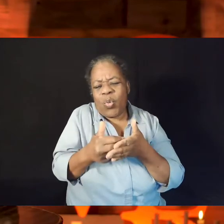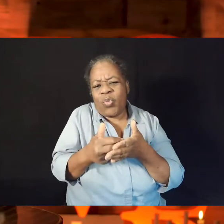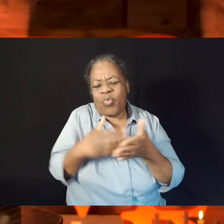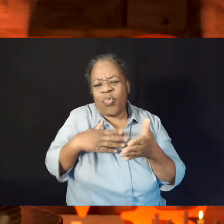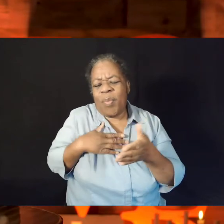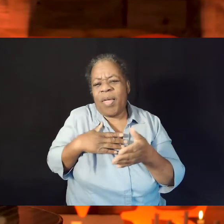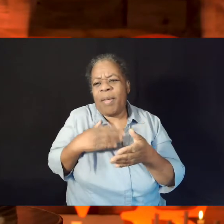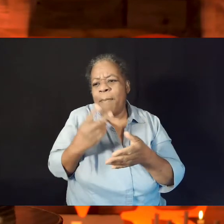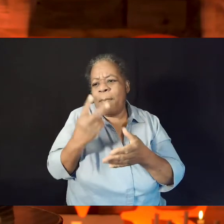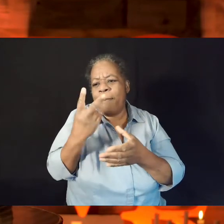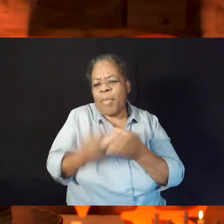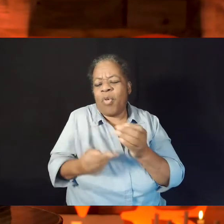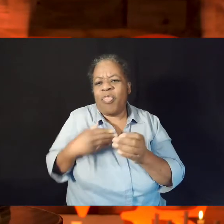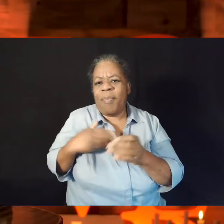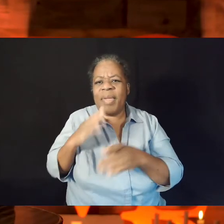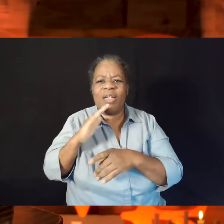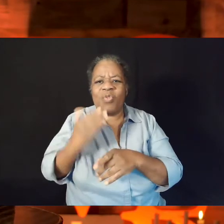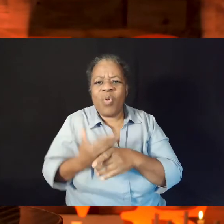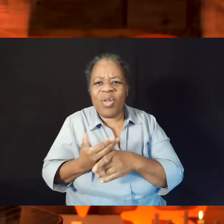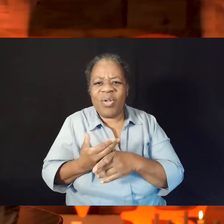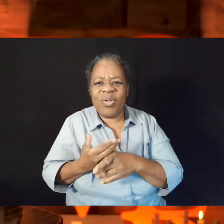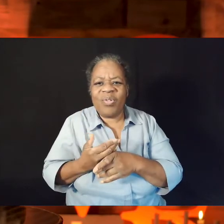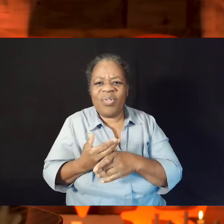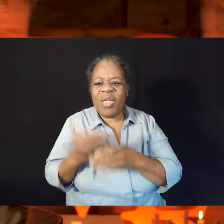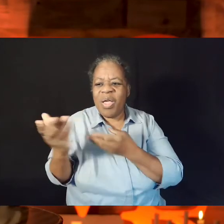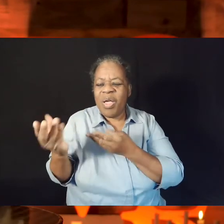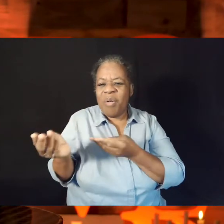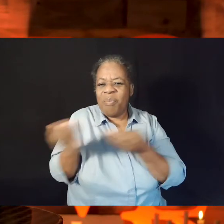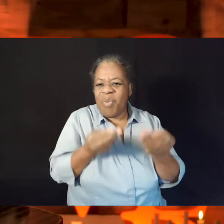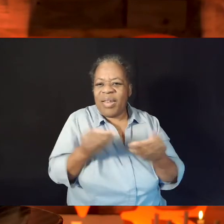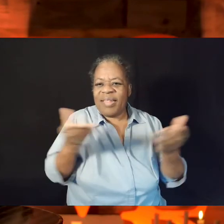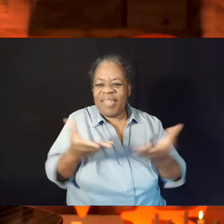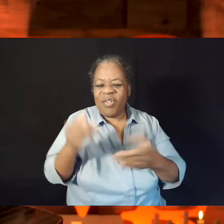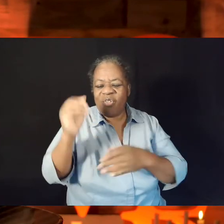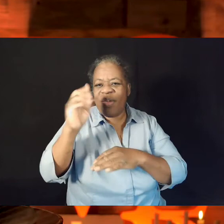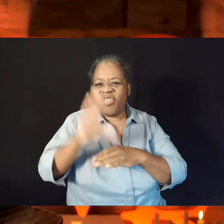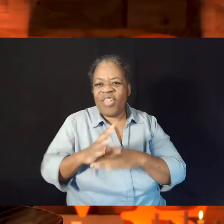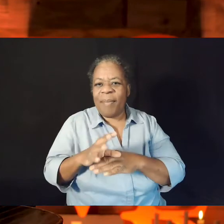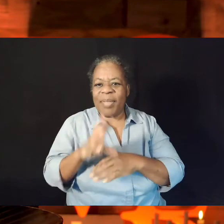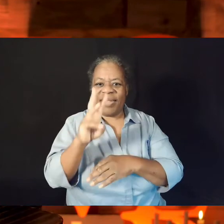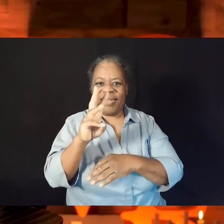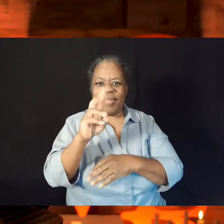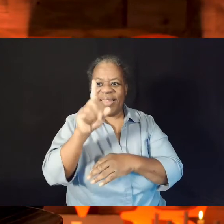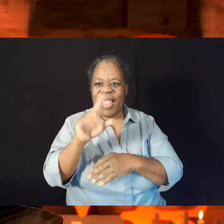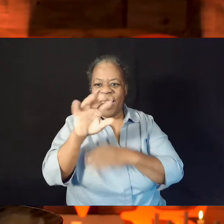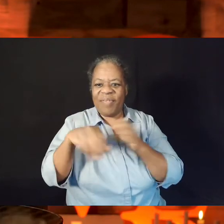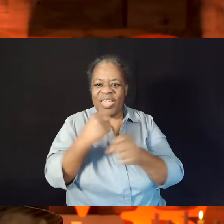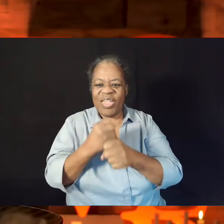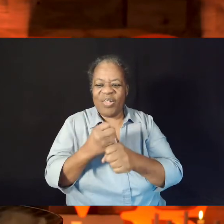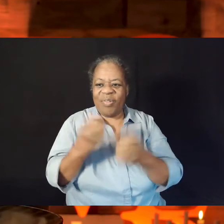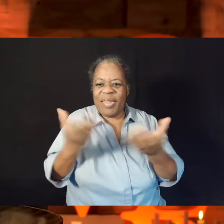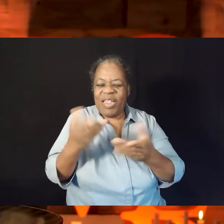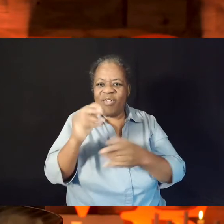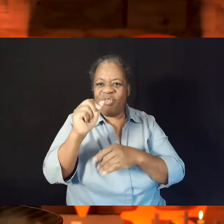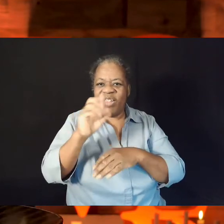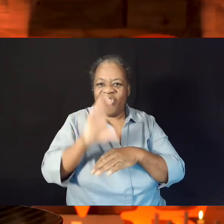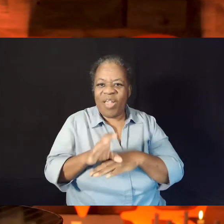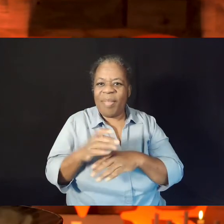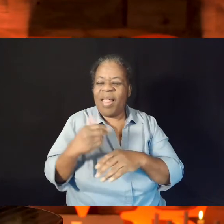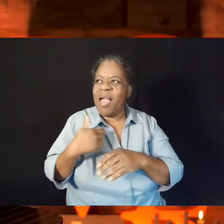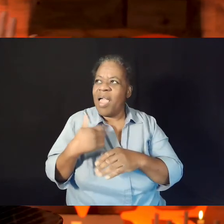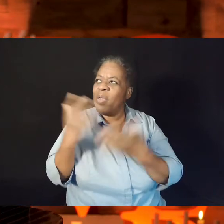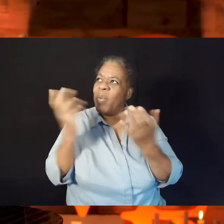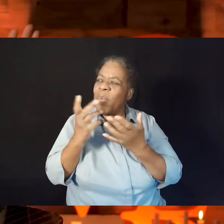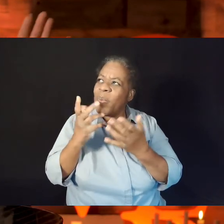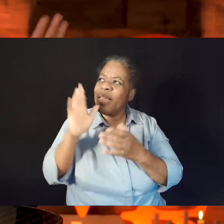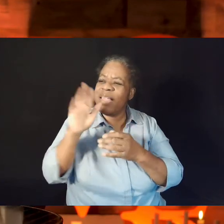to Grace. Even after 6.5 years, I still marvel at the grace of this blessing,